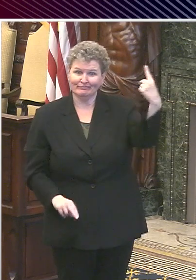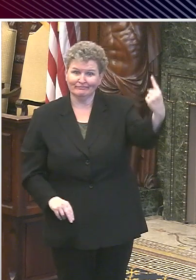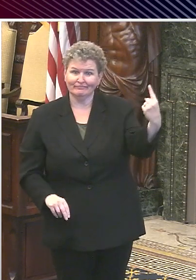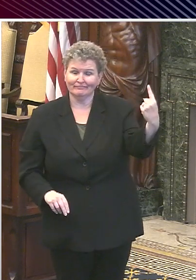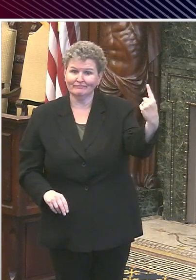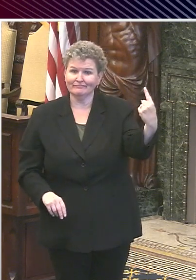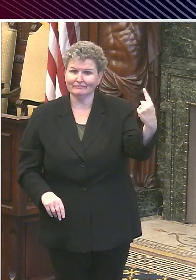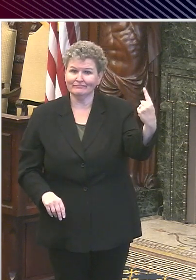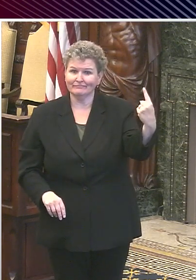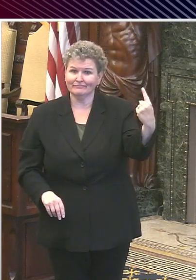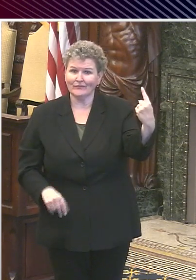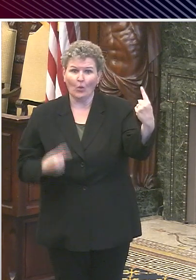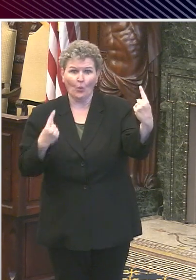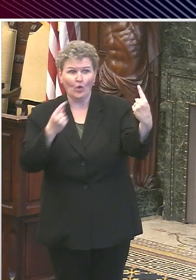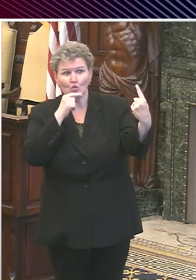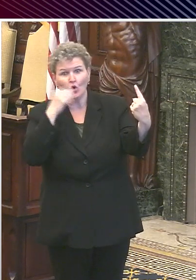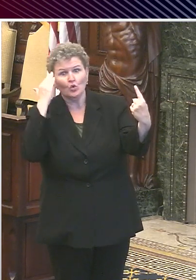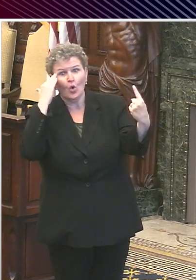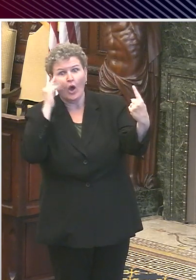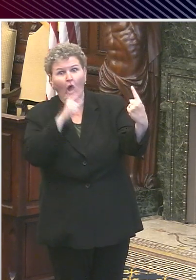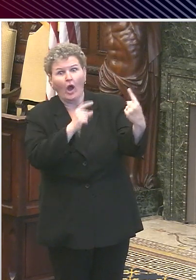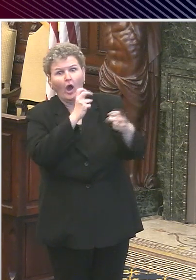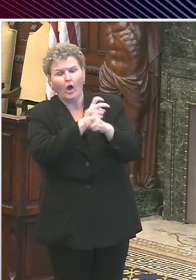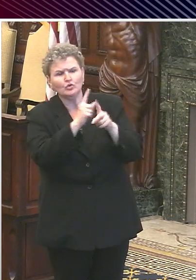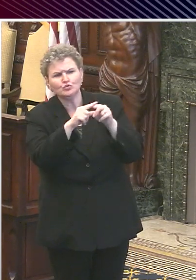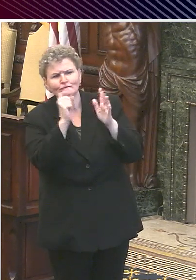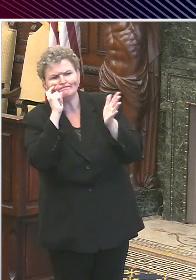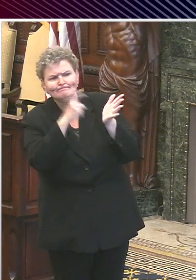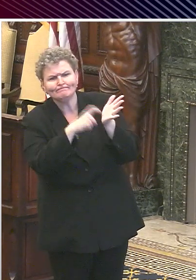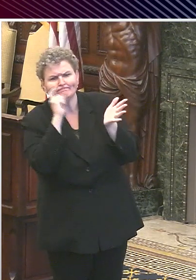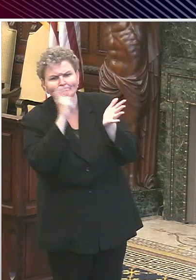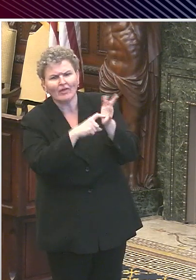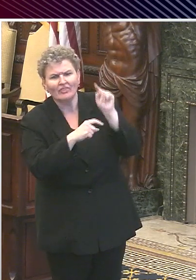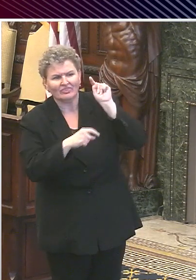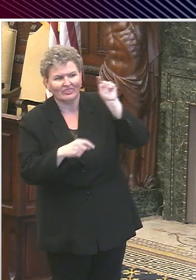of cases, and so we made real efforts to identify those students who were Temple associated.